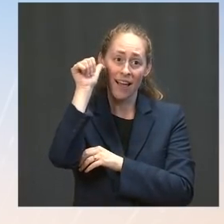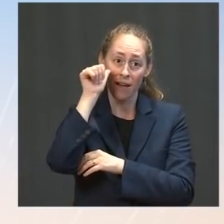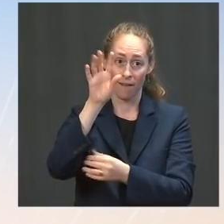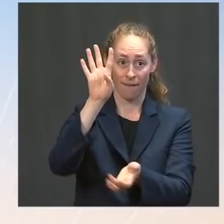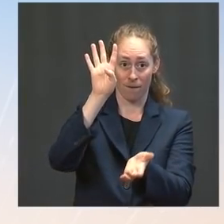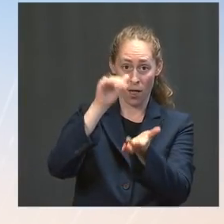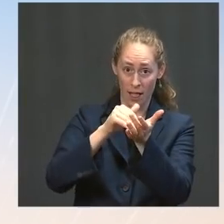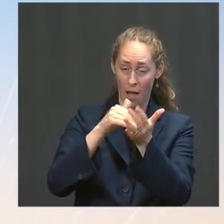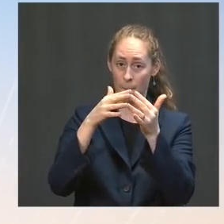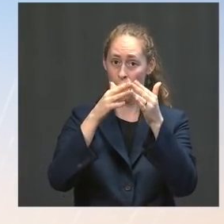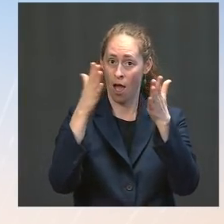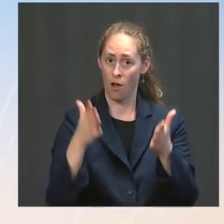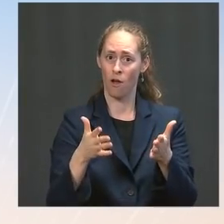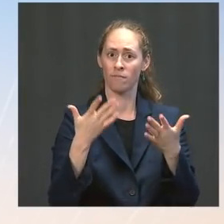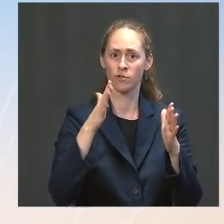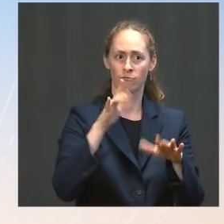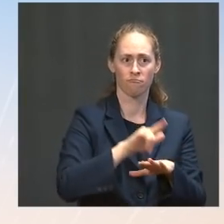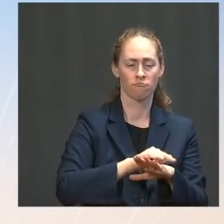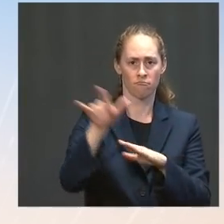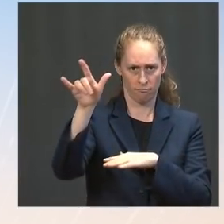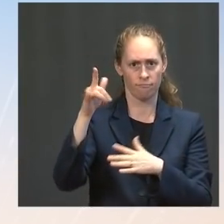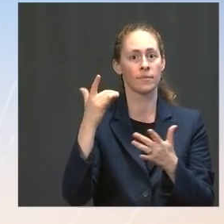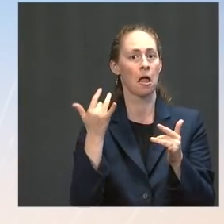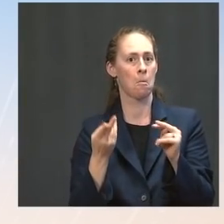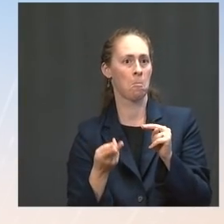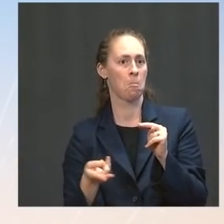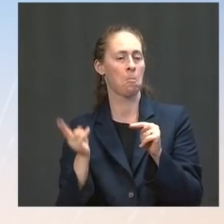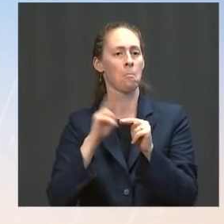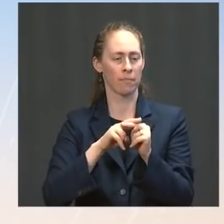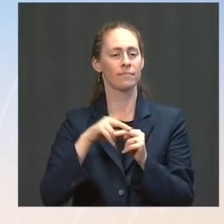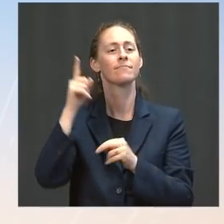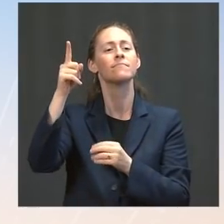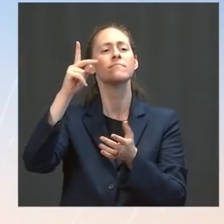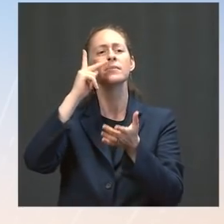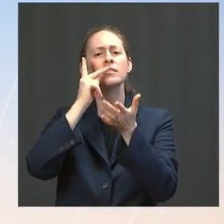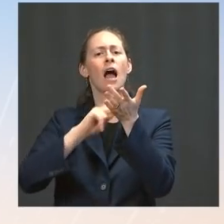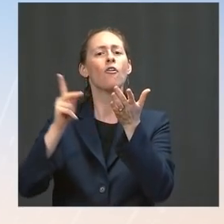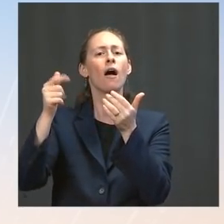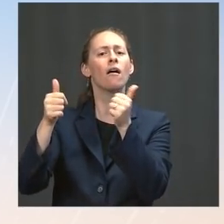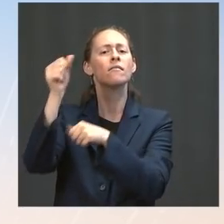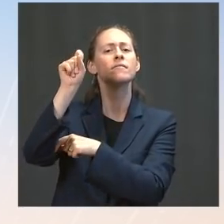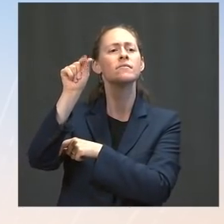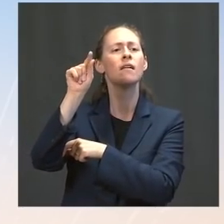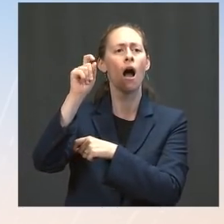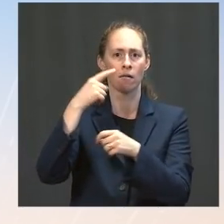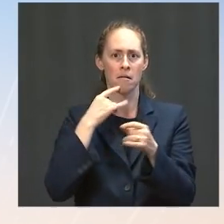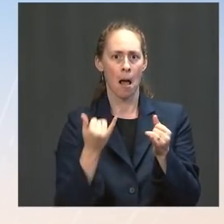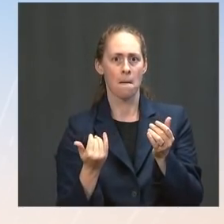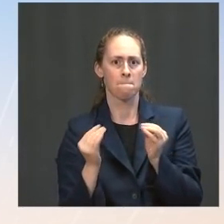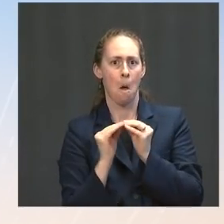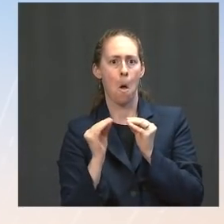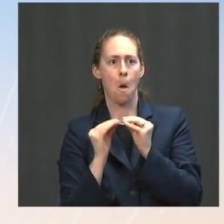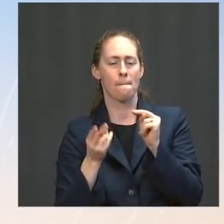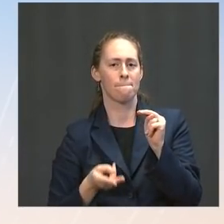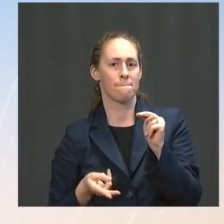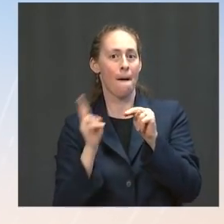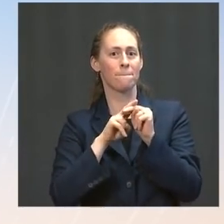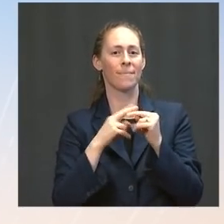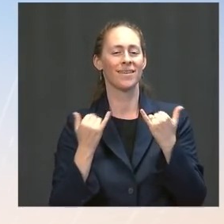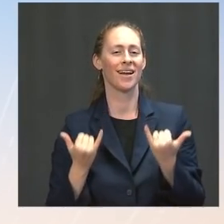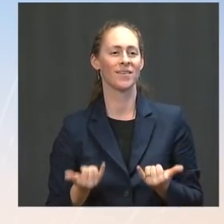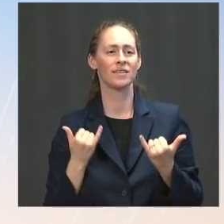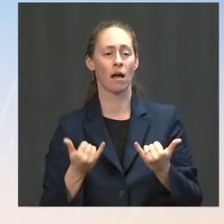You've talked about the coordination with the Taliban and that the president's obviously made this threat of a severe response if they disrupt